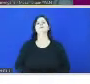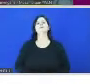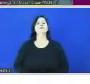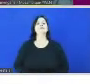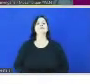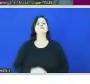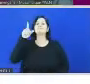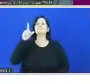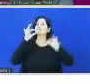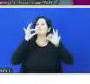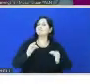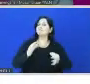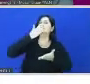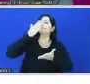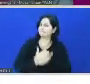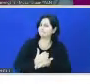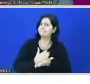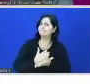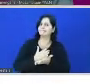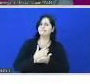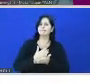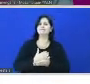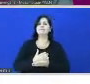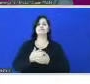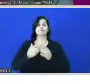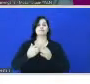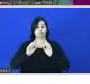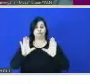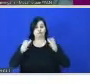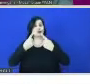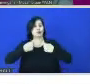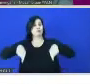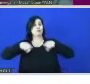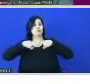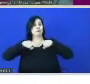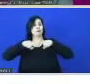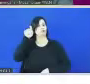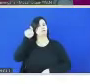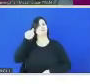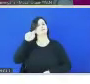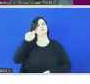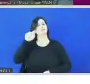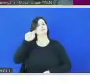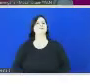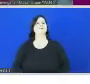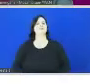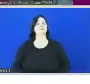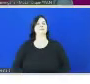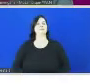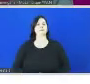majority of votes. And on the 3rd of this month, she was called by the ruling party to